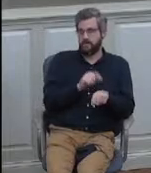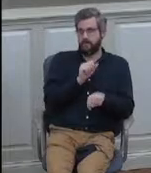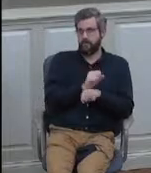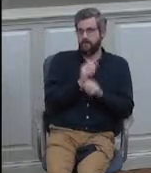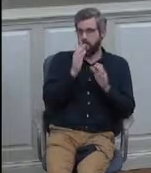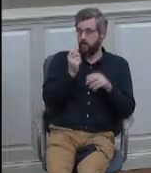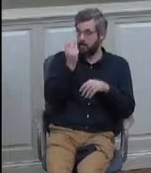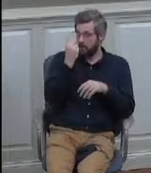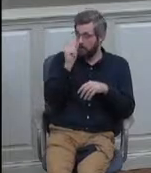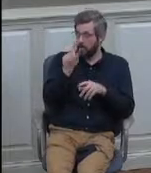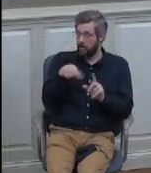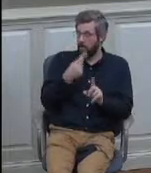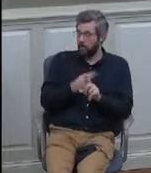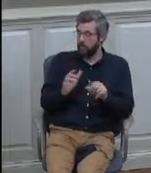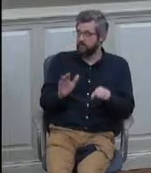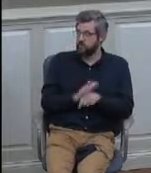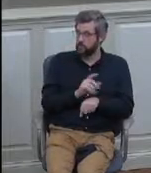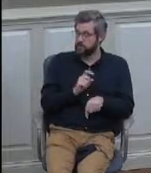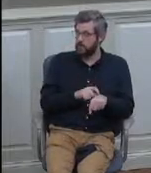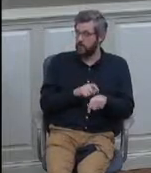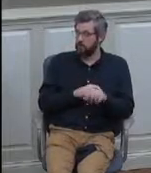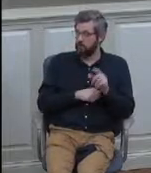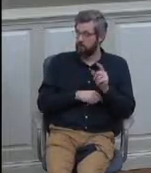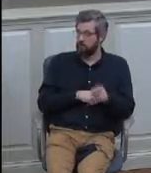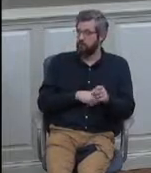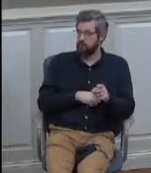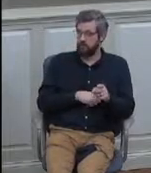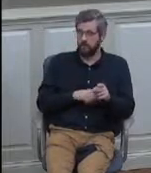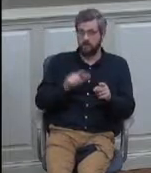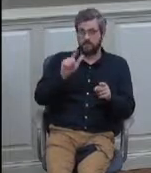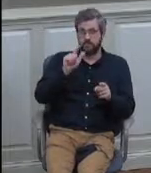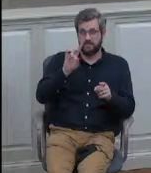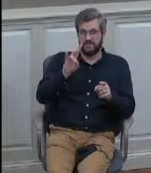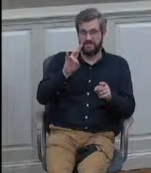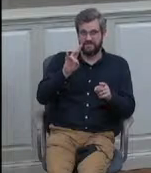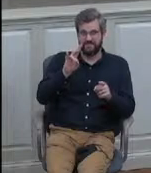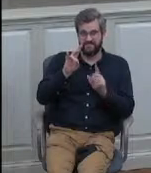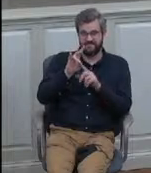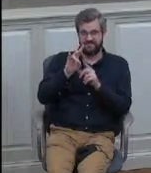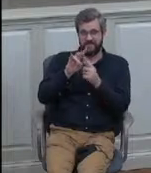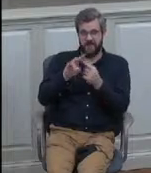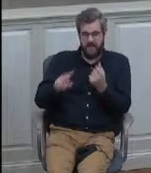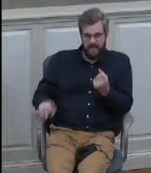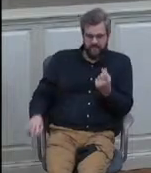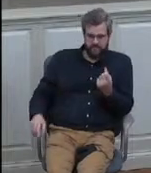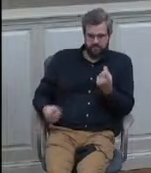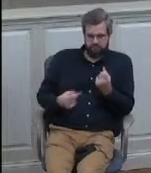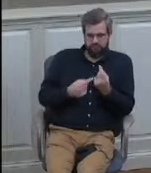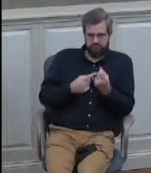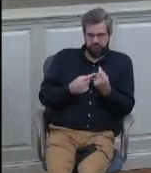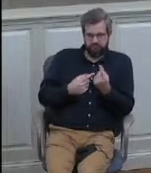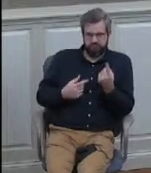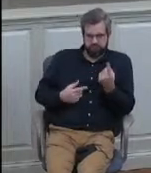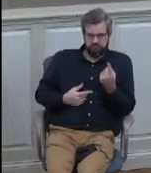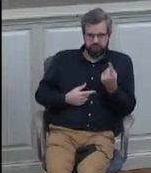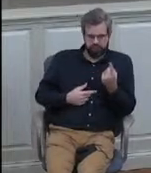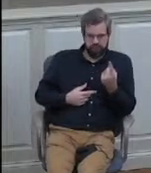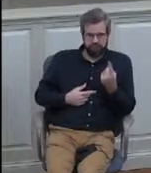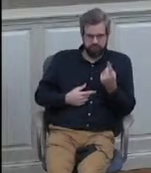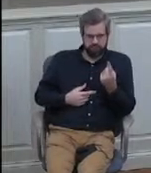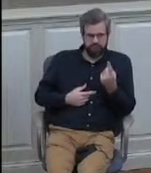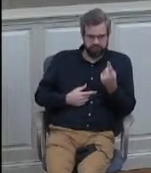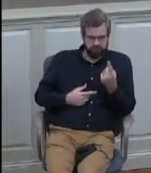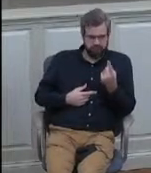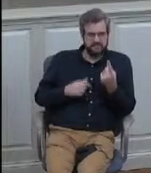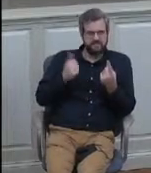full-time turnover only. Out of that 27, 11 of those were compromised of safety personnel,